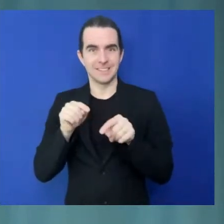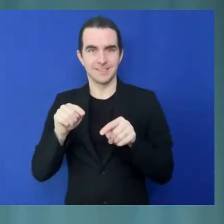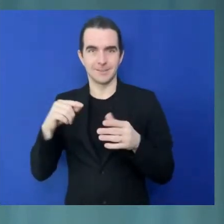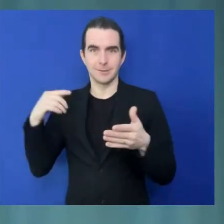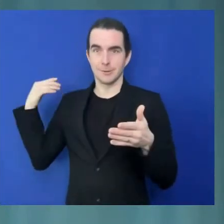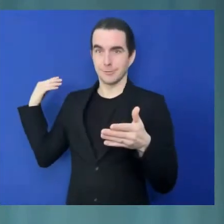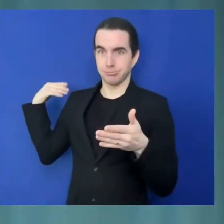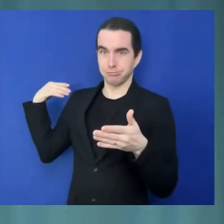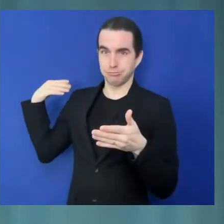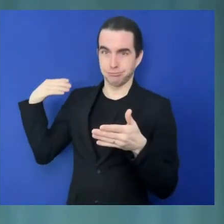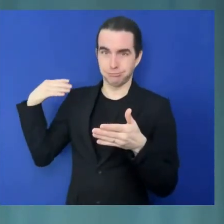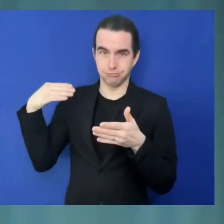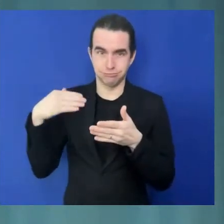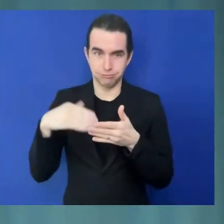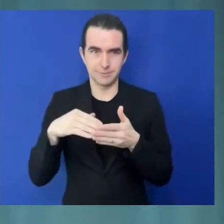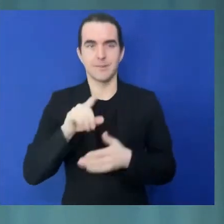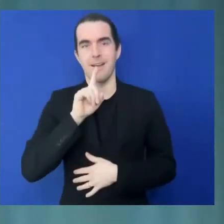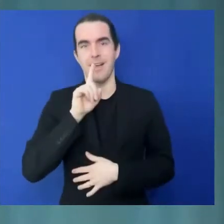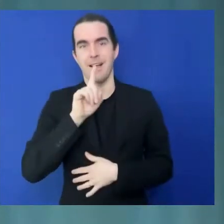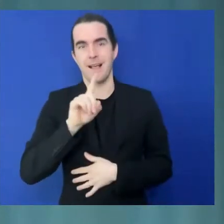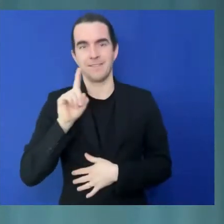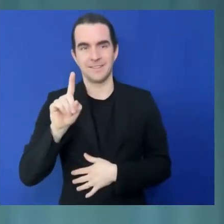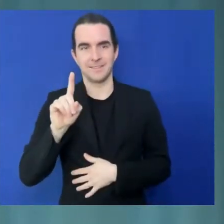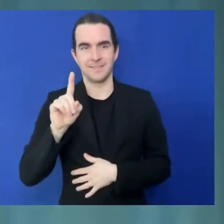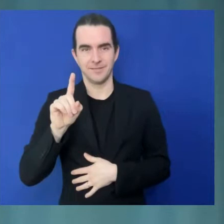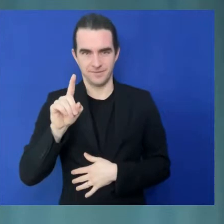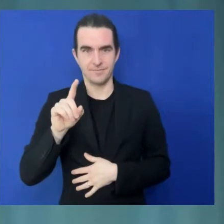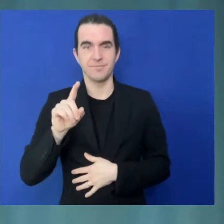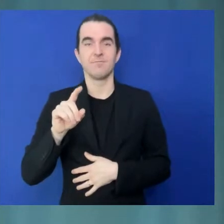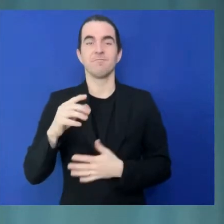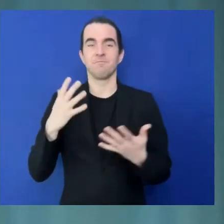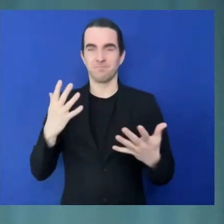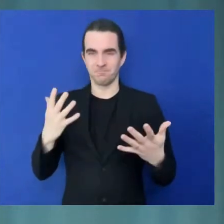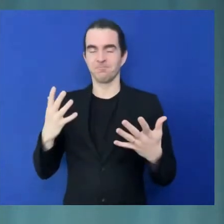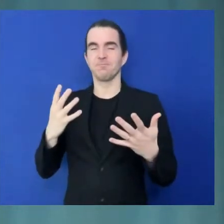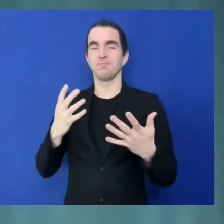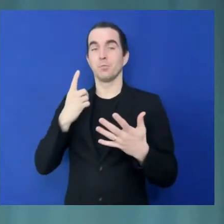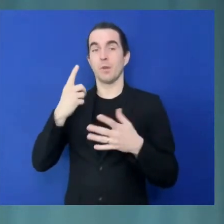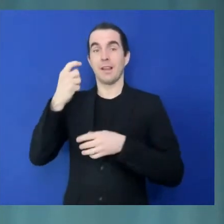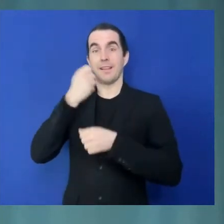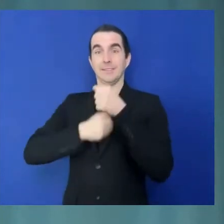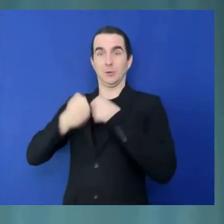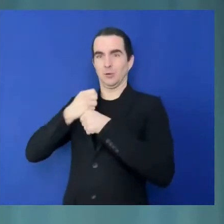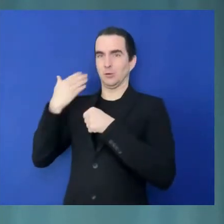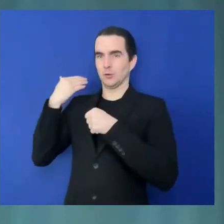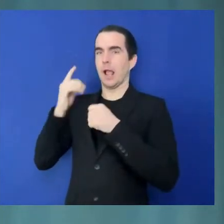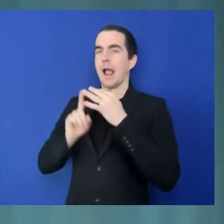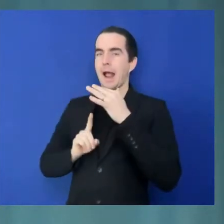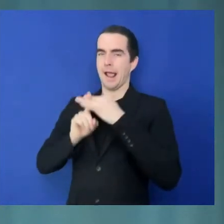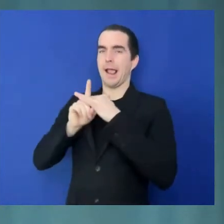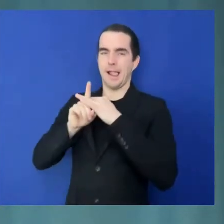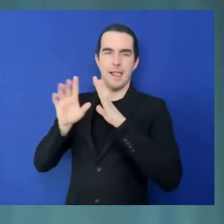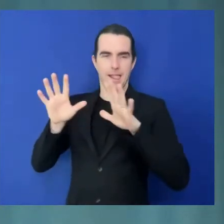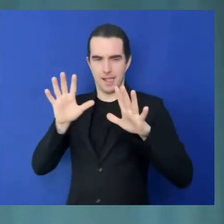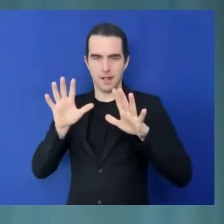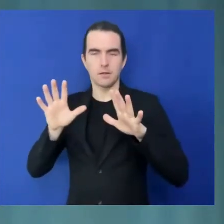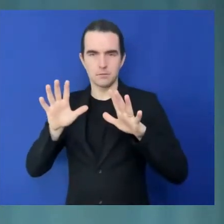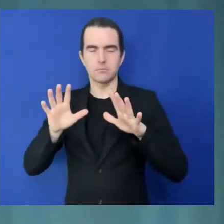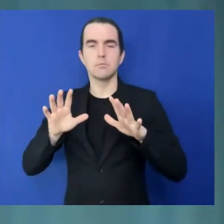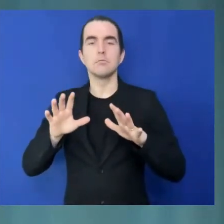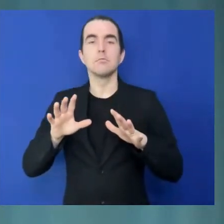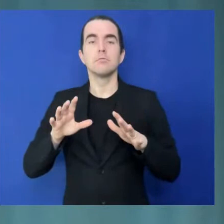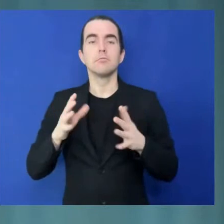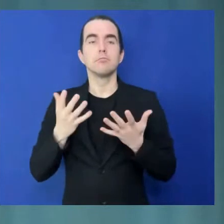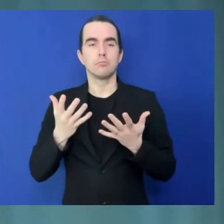It is also our first in a hybrid format, both virtually and in person. This